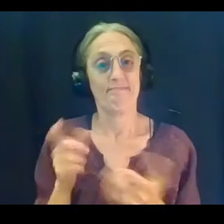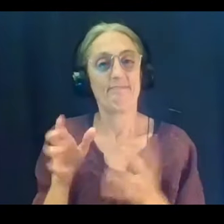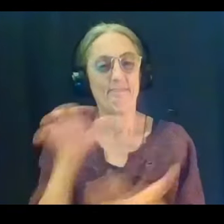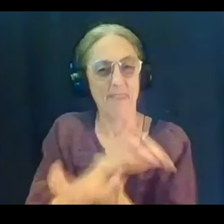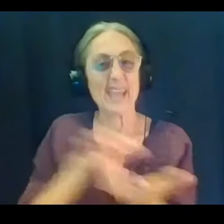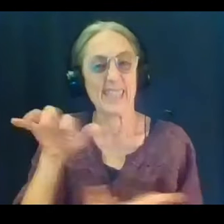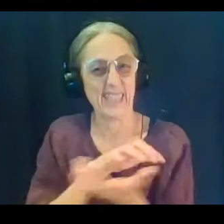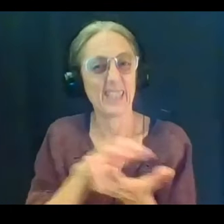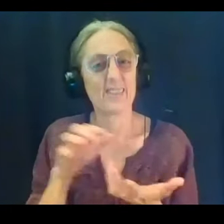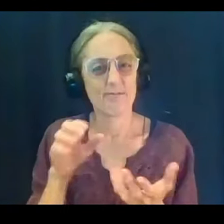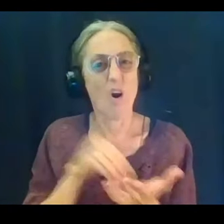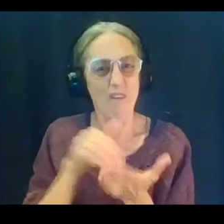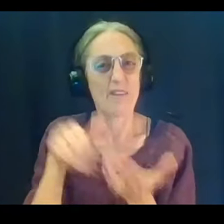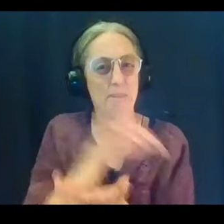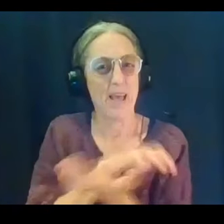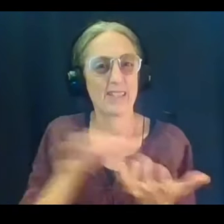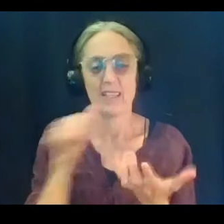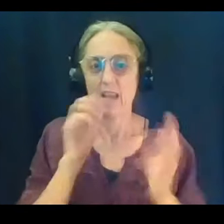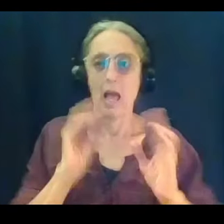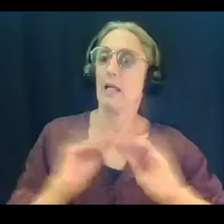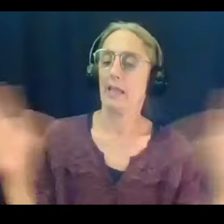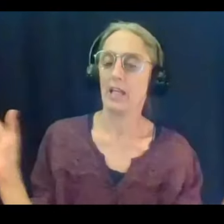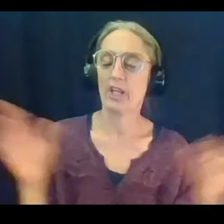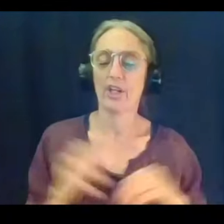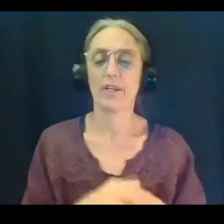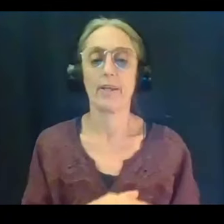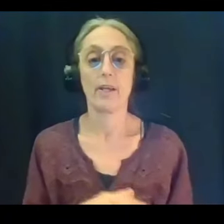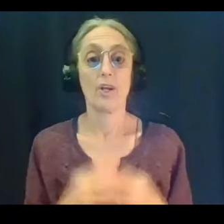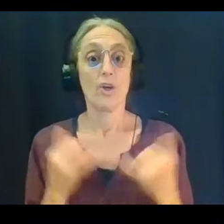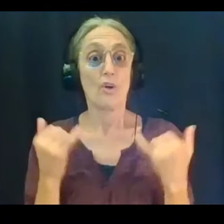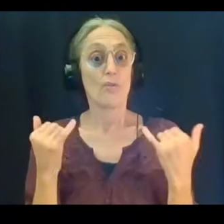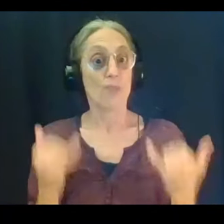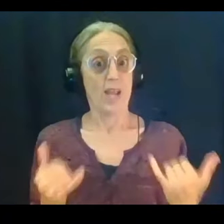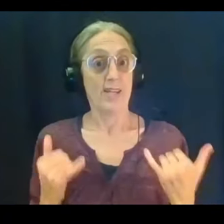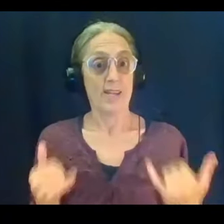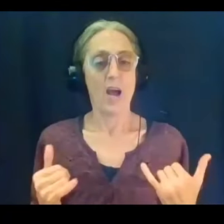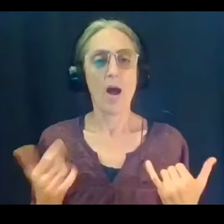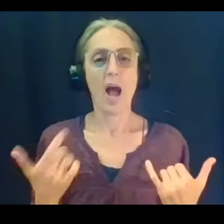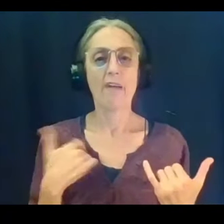most of the time I have like a zen around it because